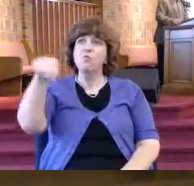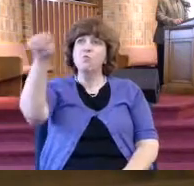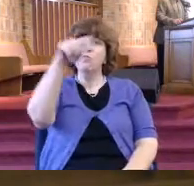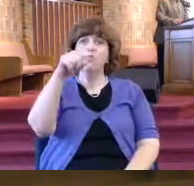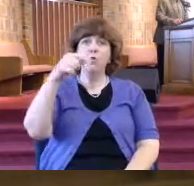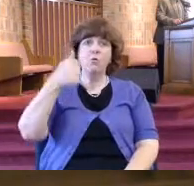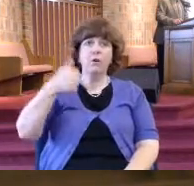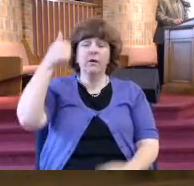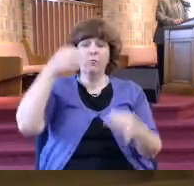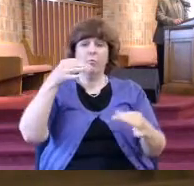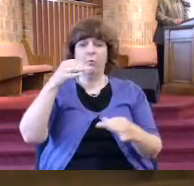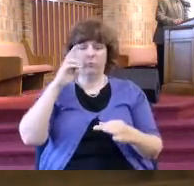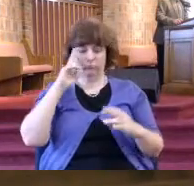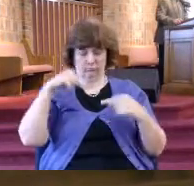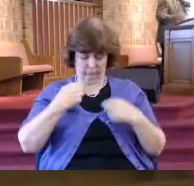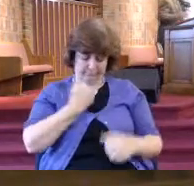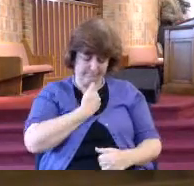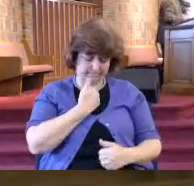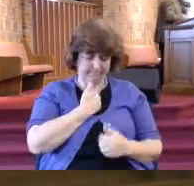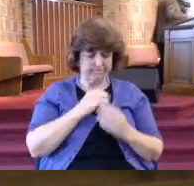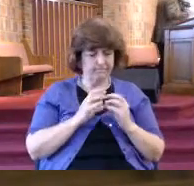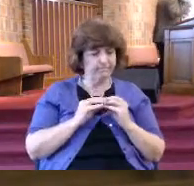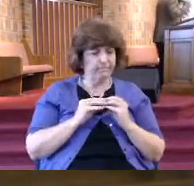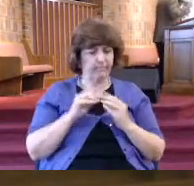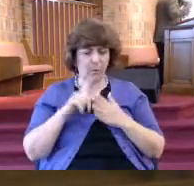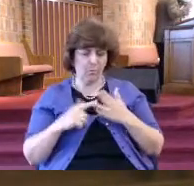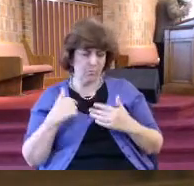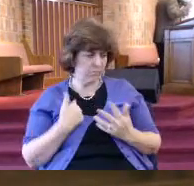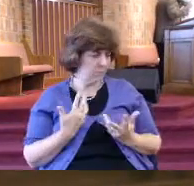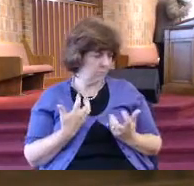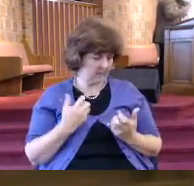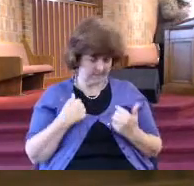themselves and said, this is what we want,